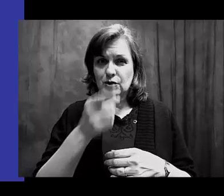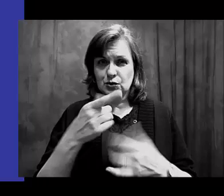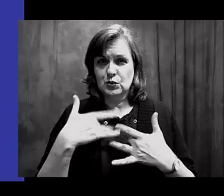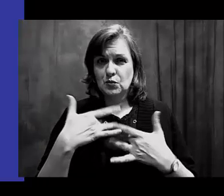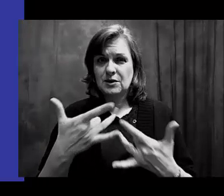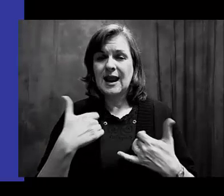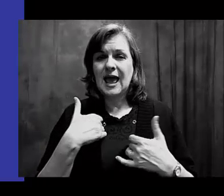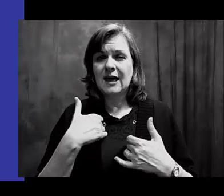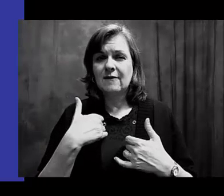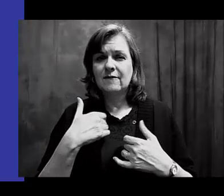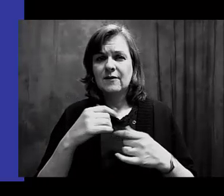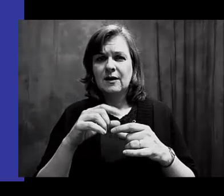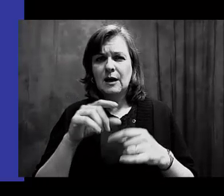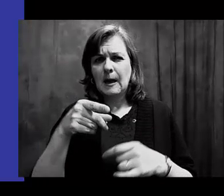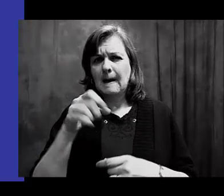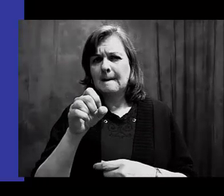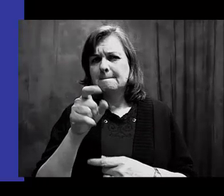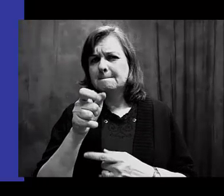pollen